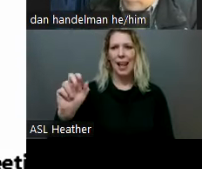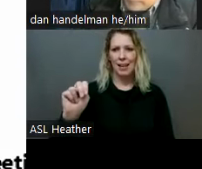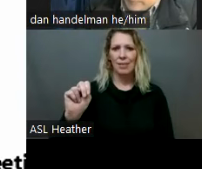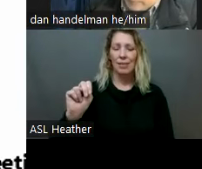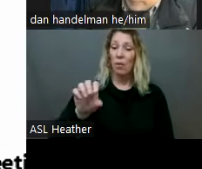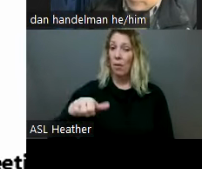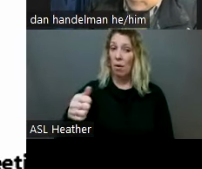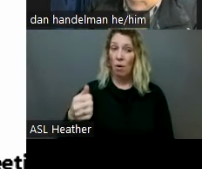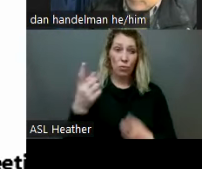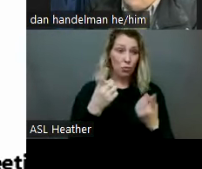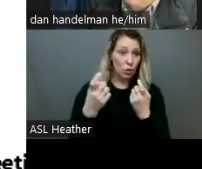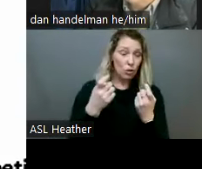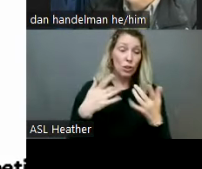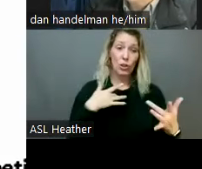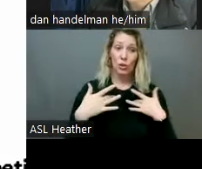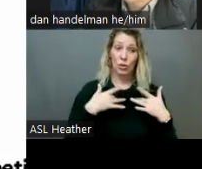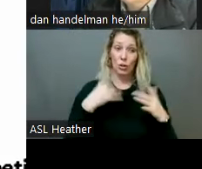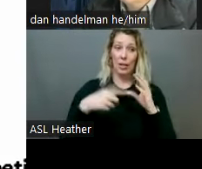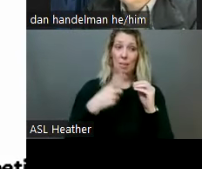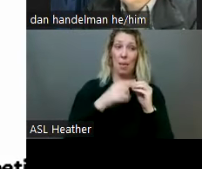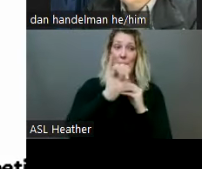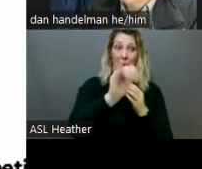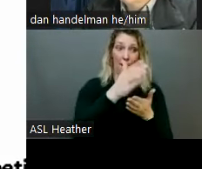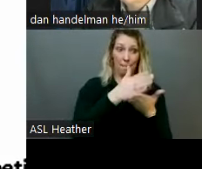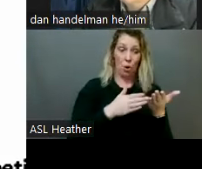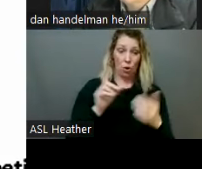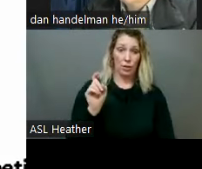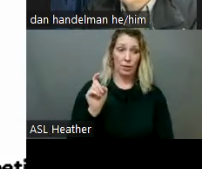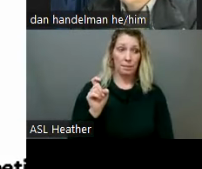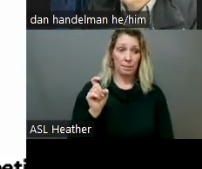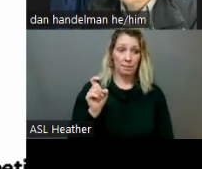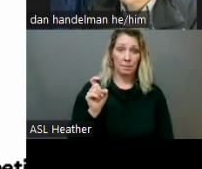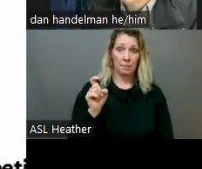any questions or concerns on this section?